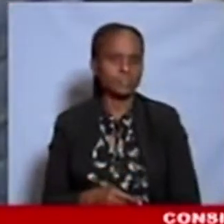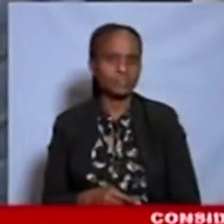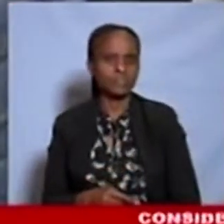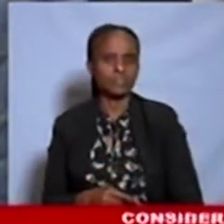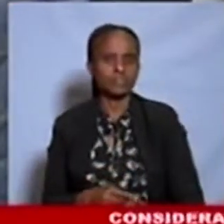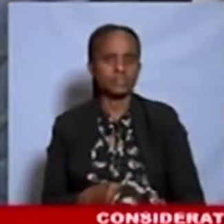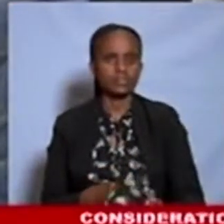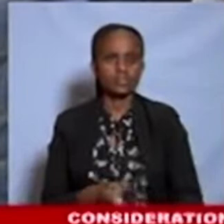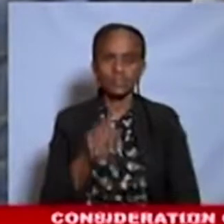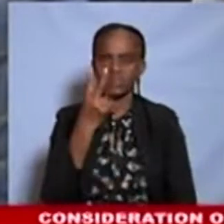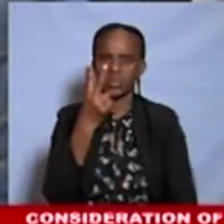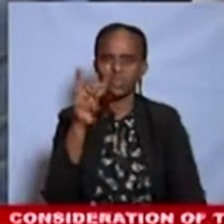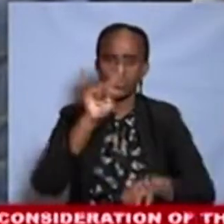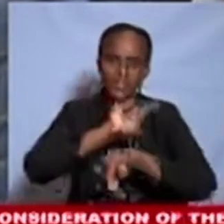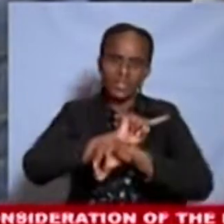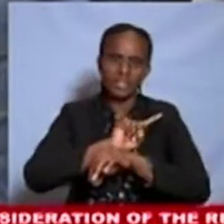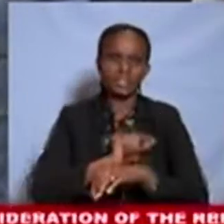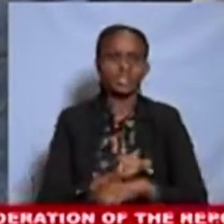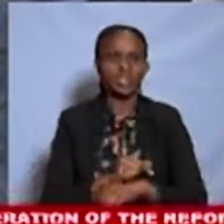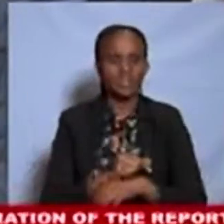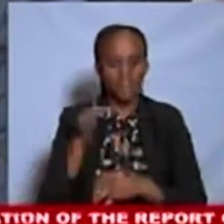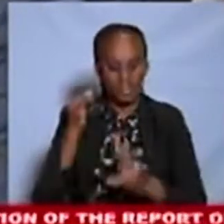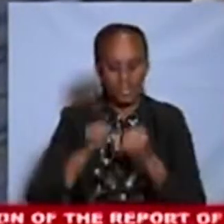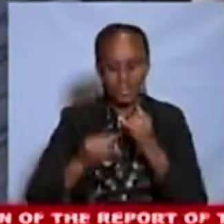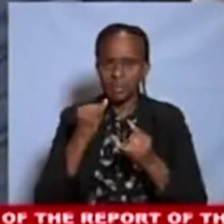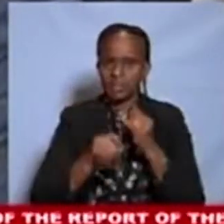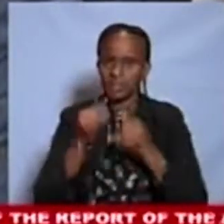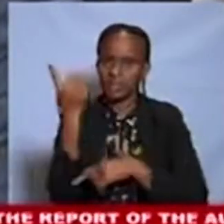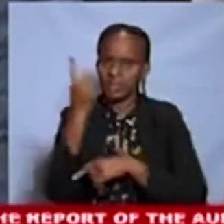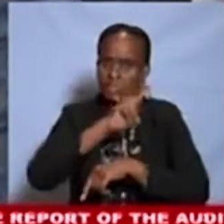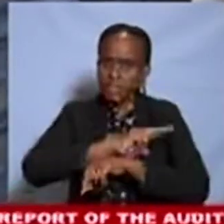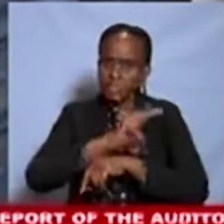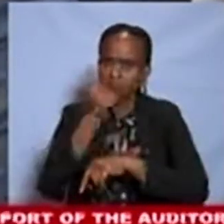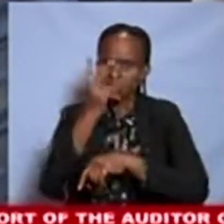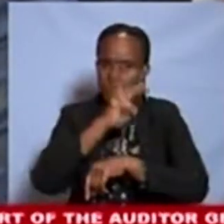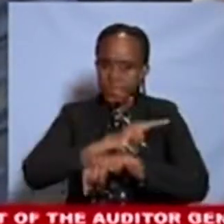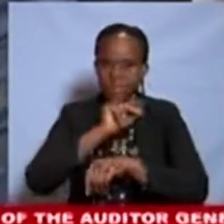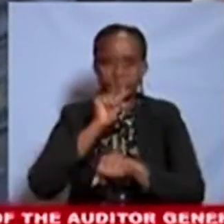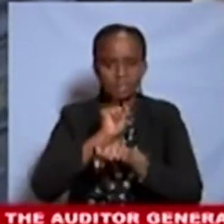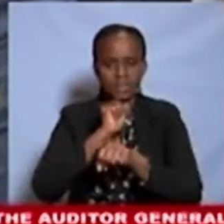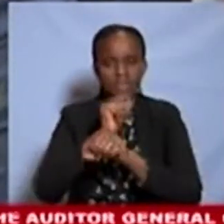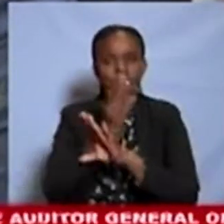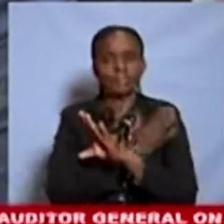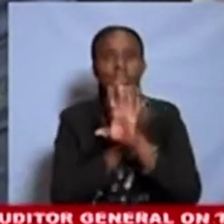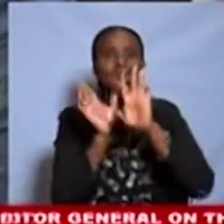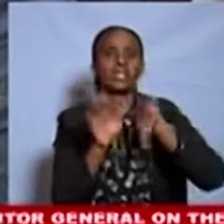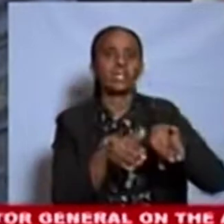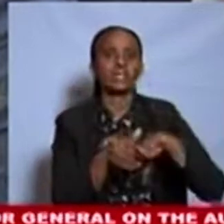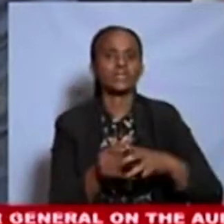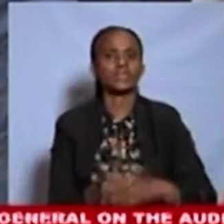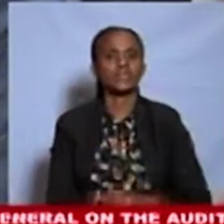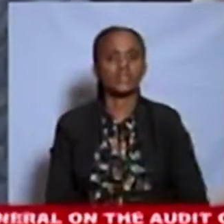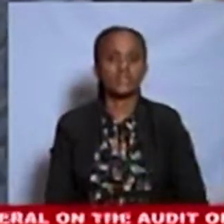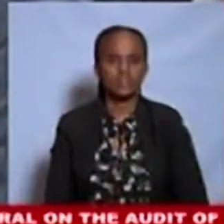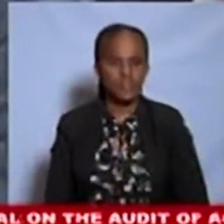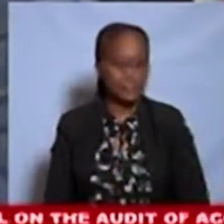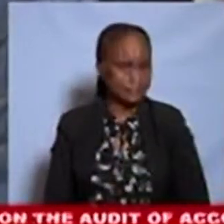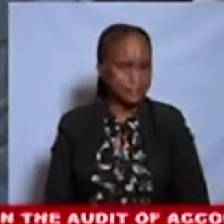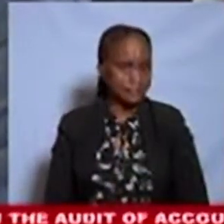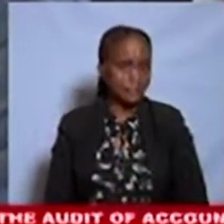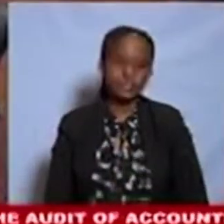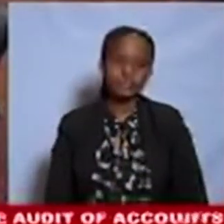in a period of 2 days. The last 2 days of working before he left. Honorable